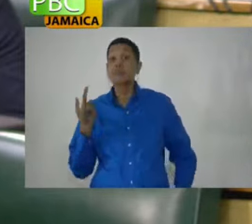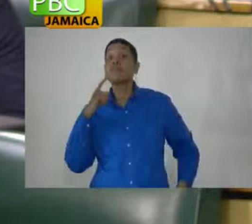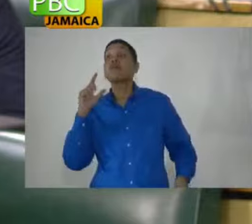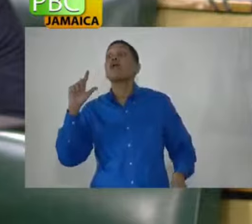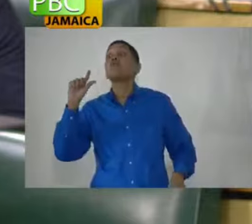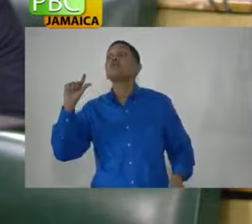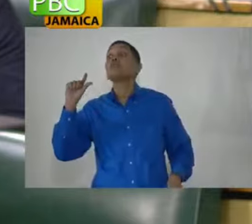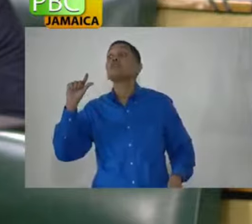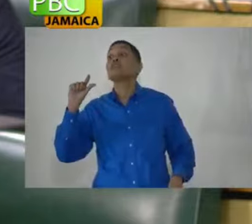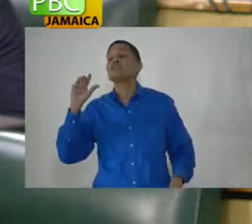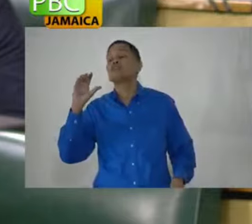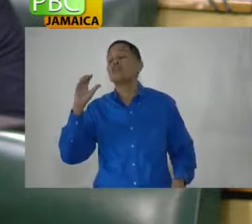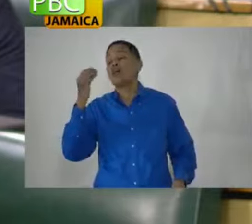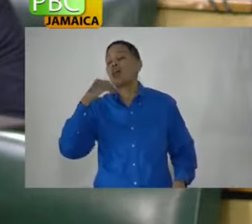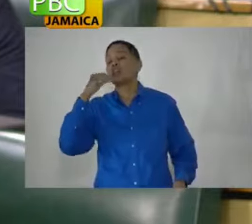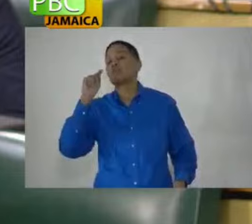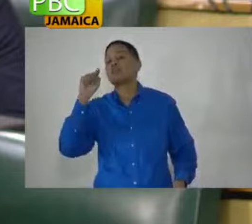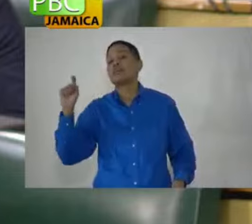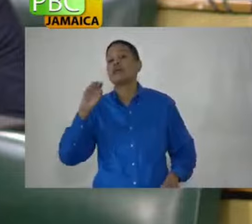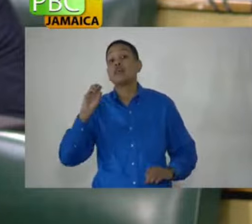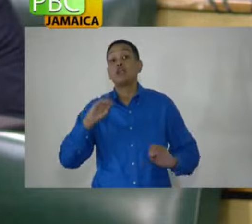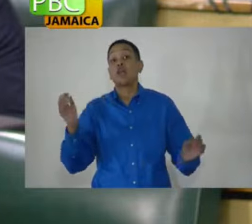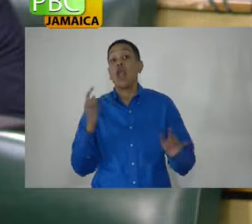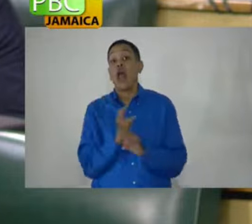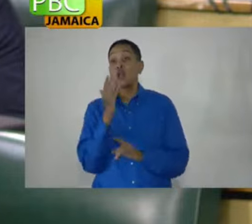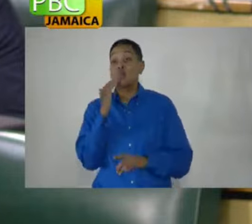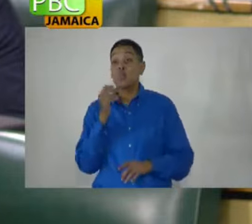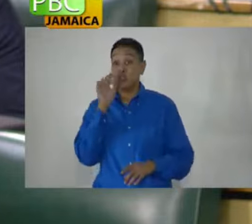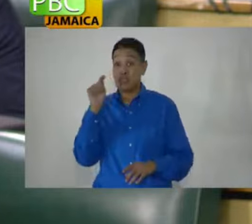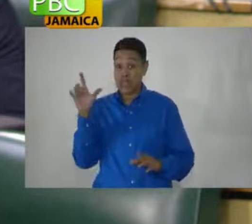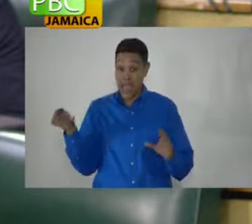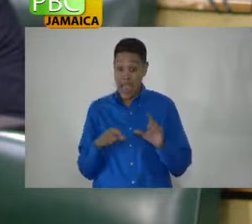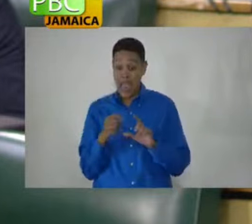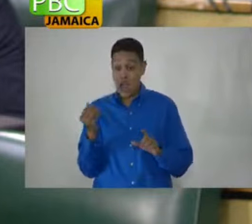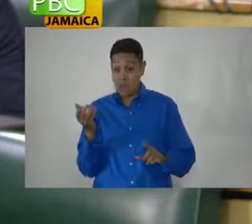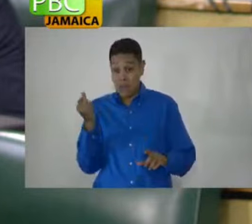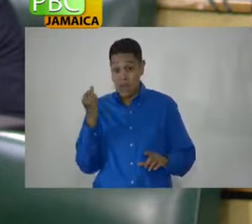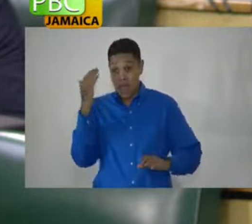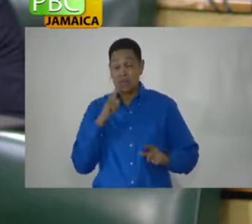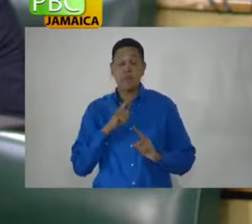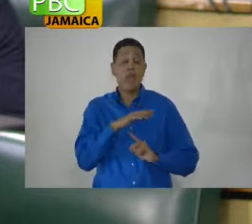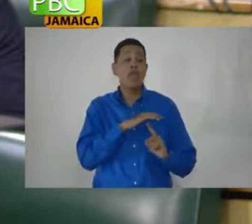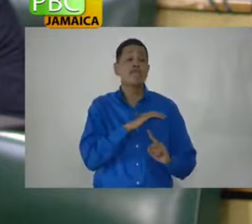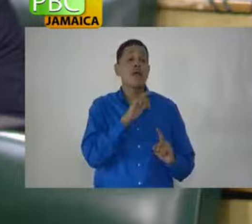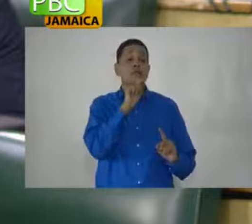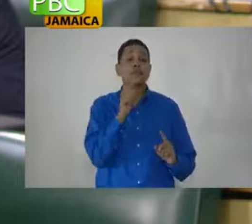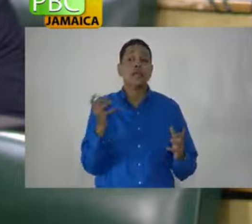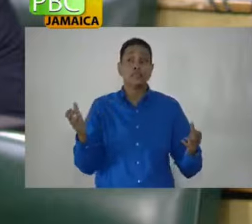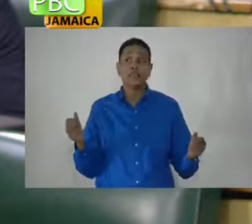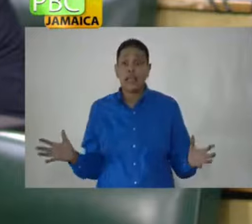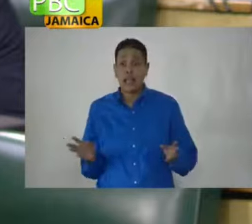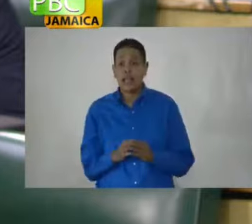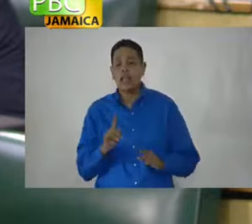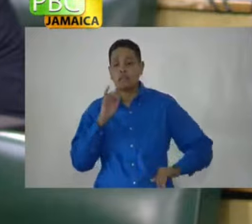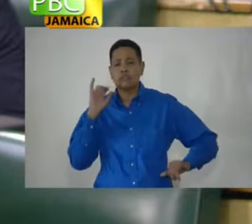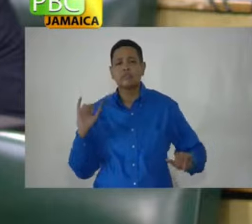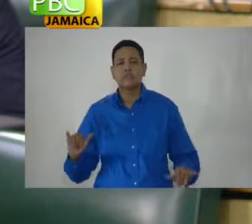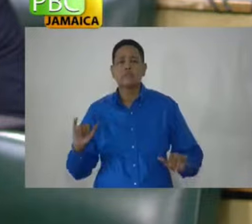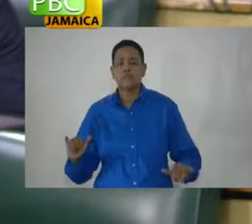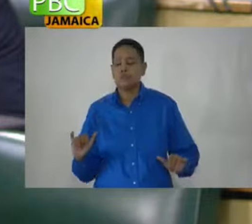consumption tax on non-alcoholic sweetened beverage and the environmental protection levy